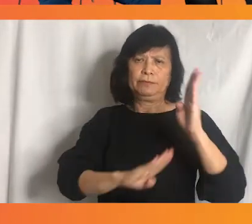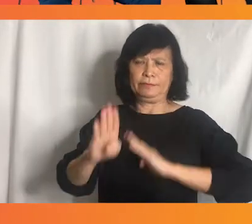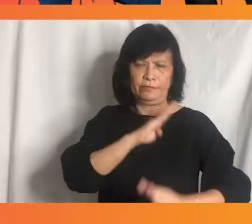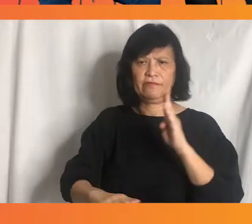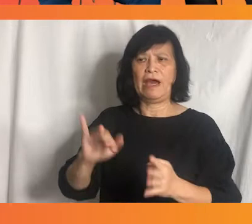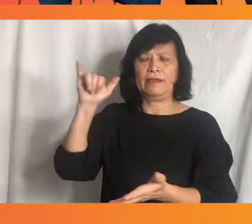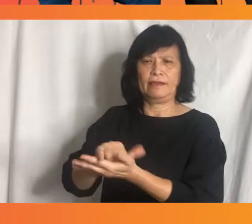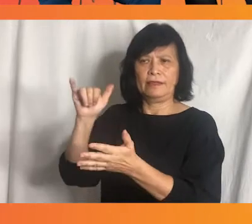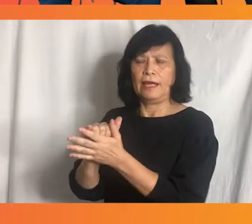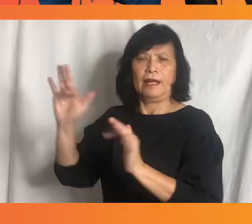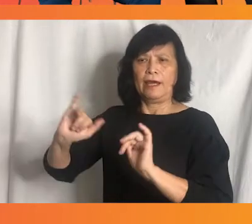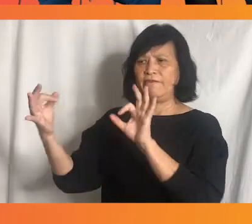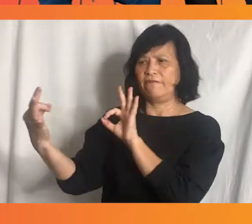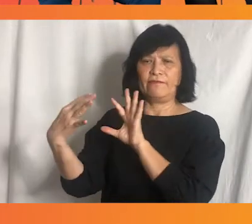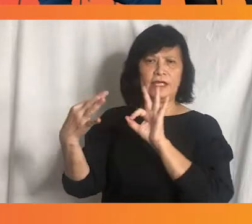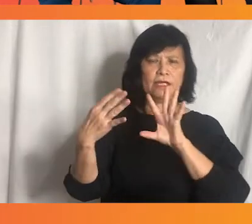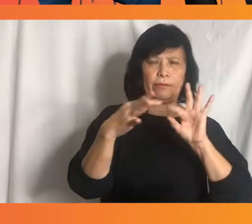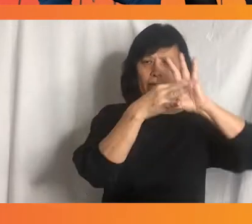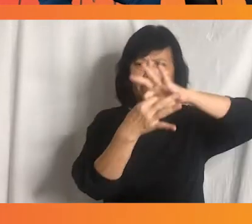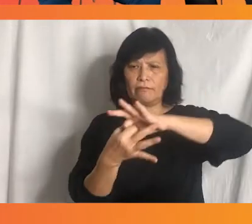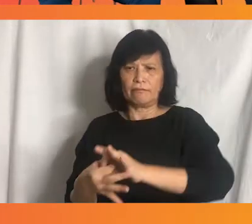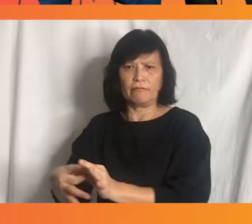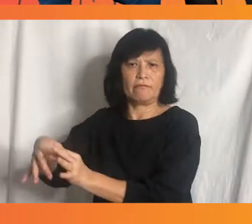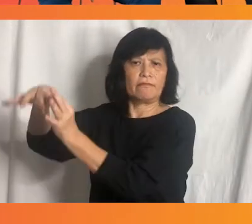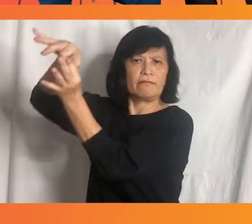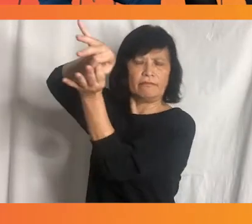a feedback loop that interacts with one another.